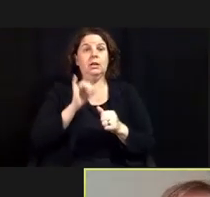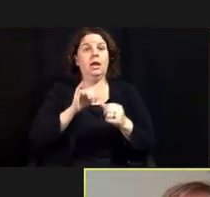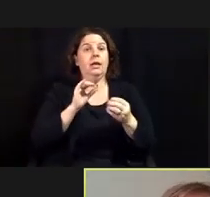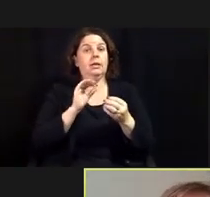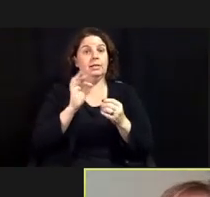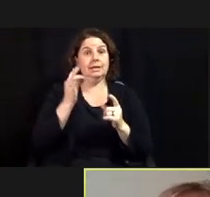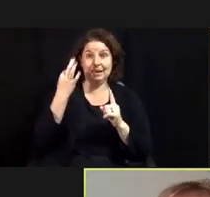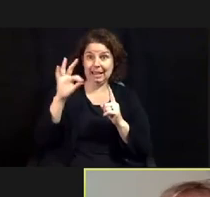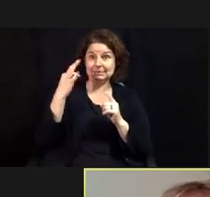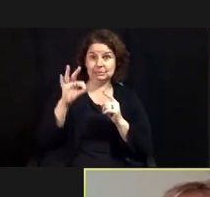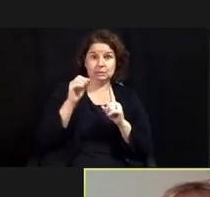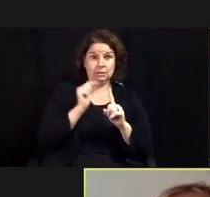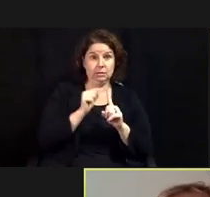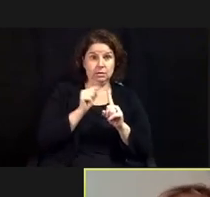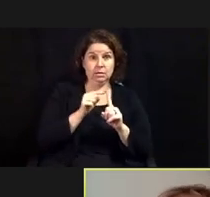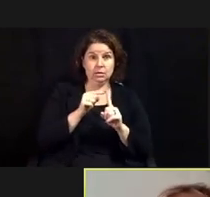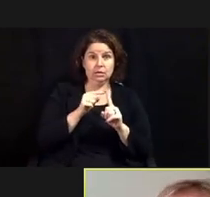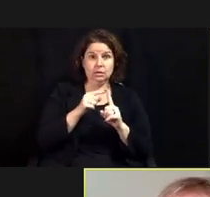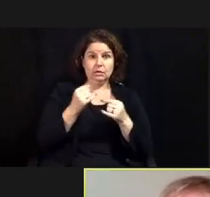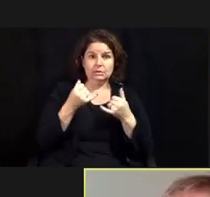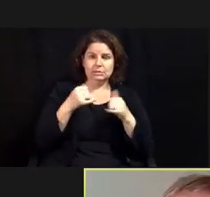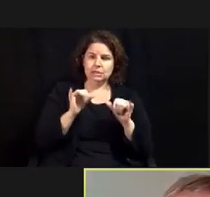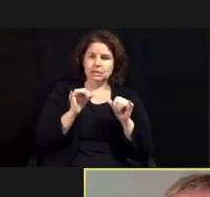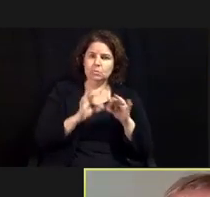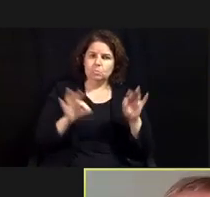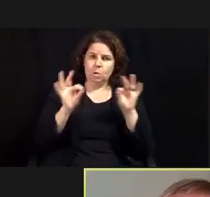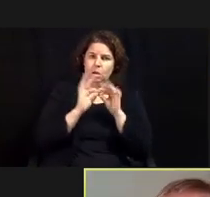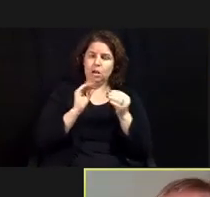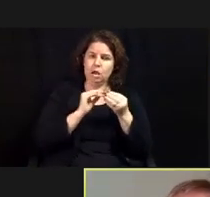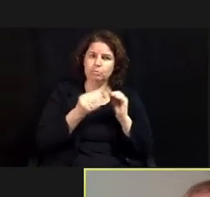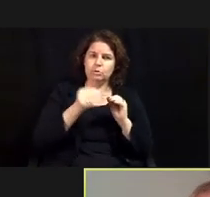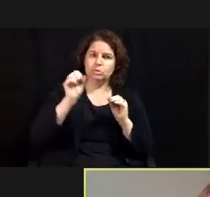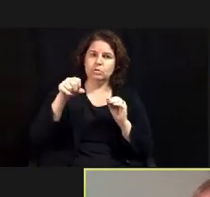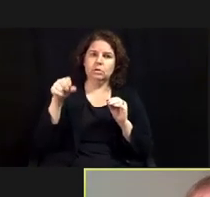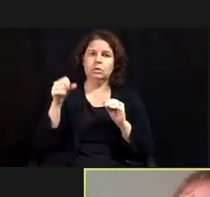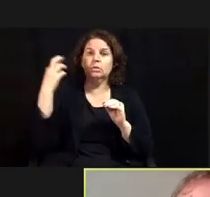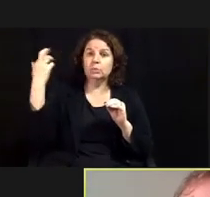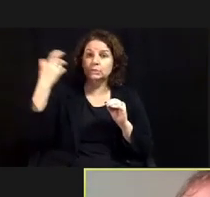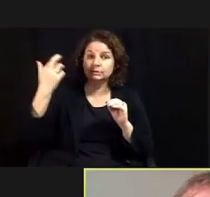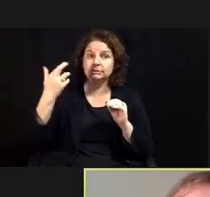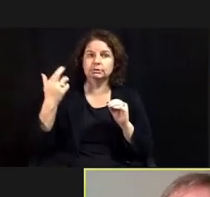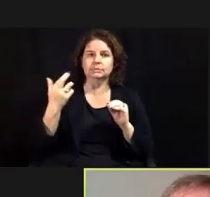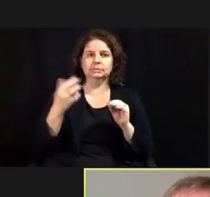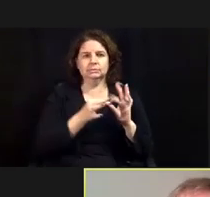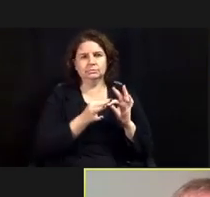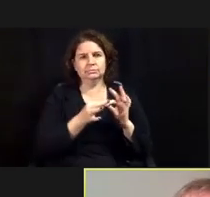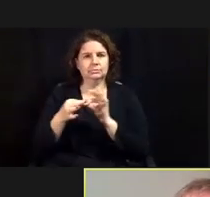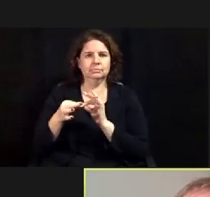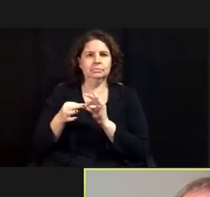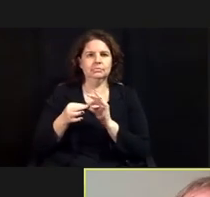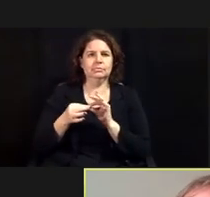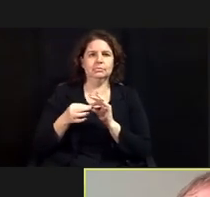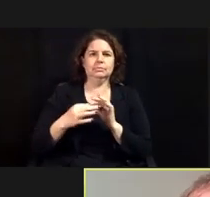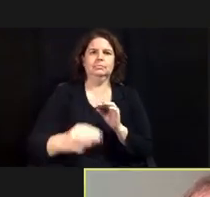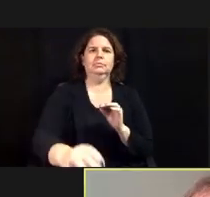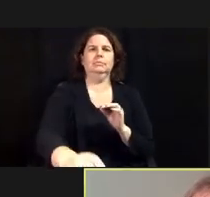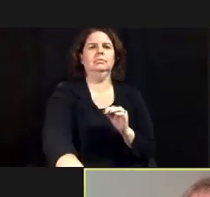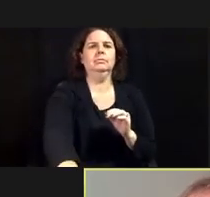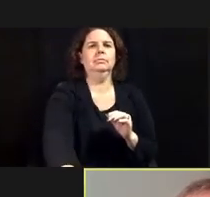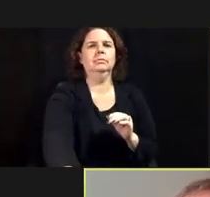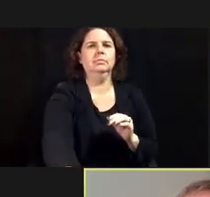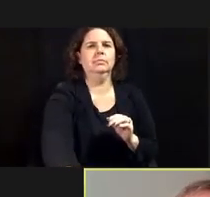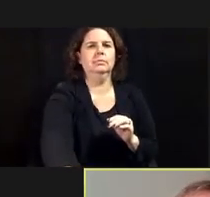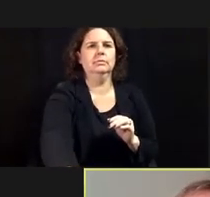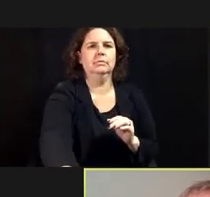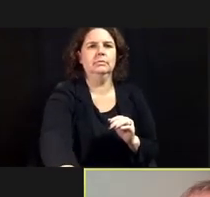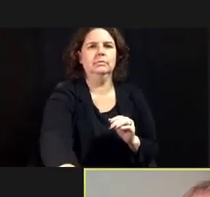is actually still a really important number for us because it does correspond to that 7. So if you think about Marin County has